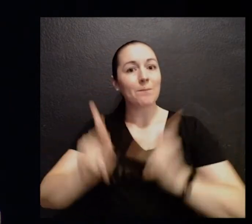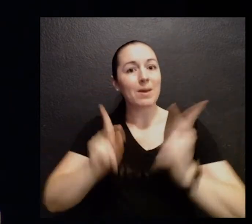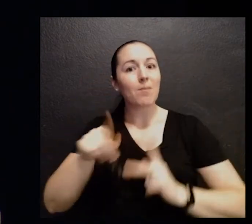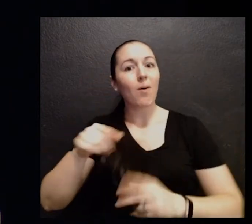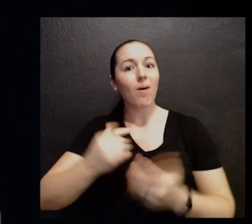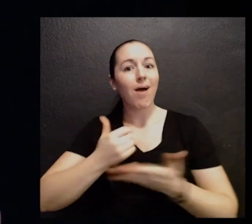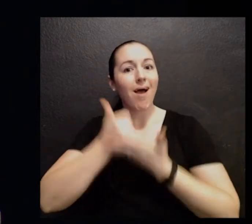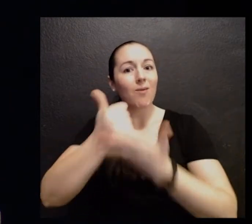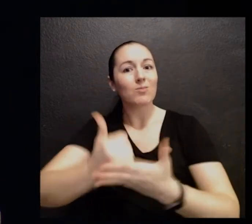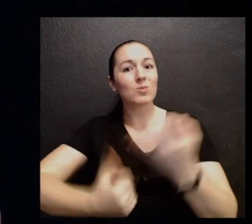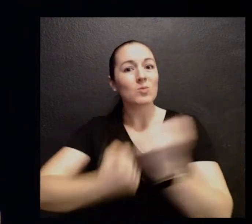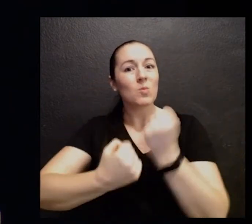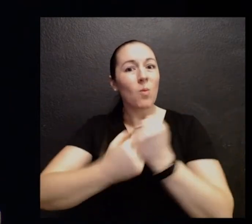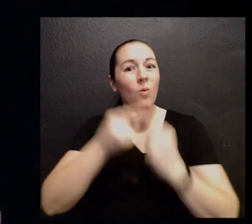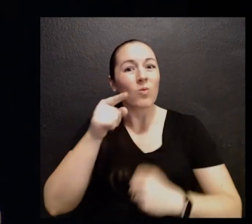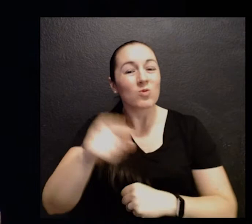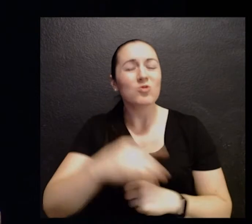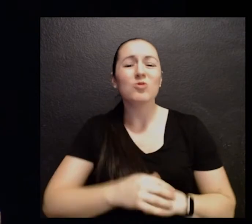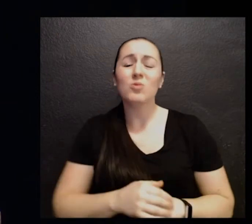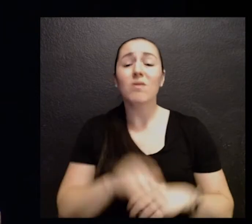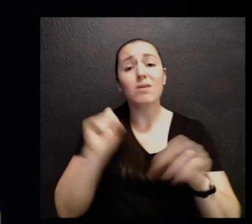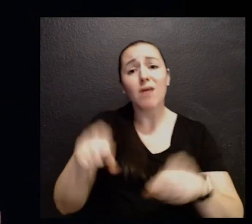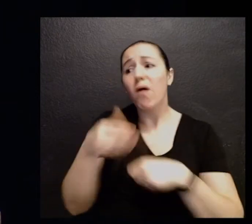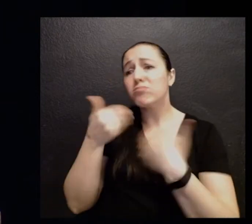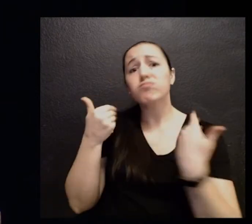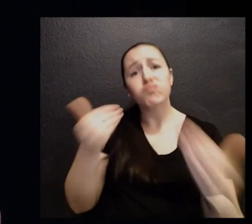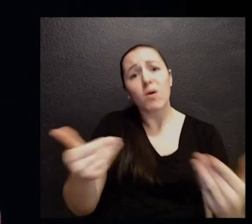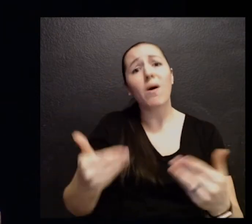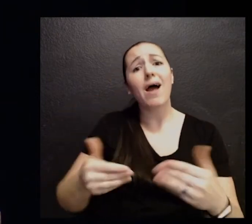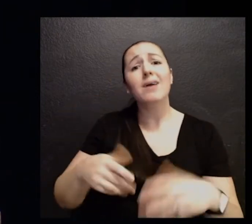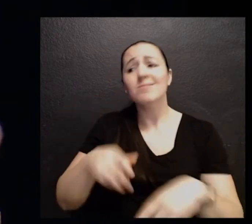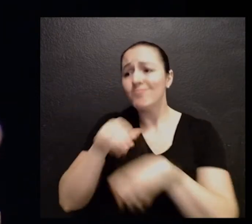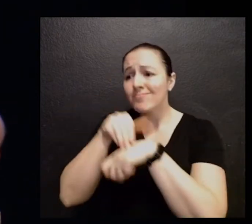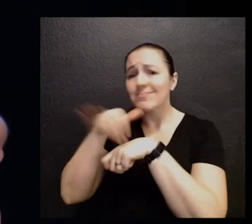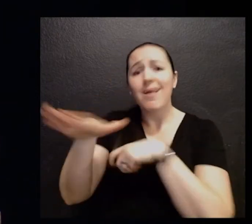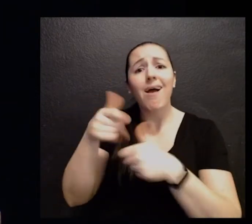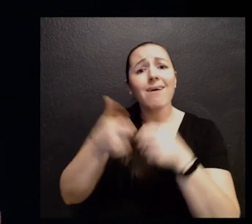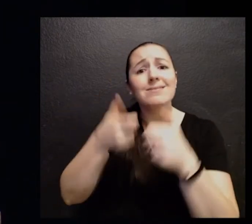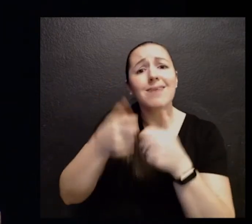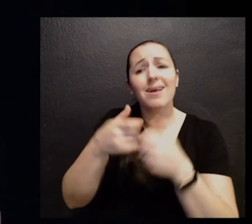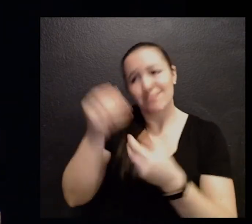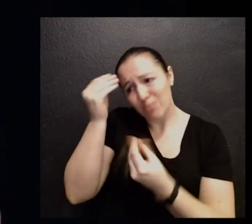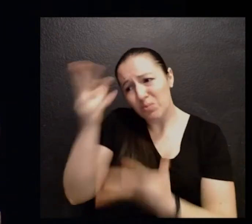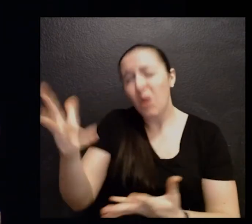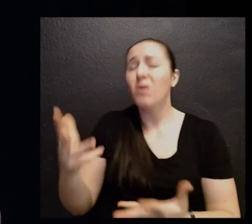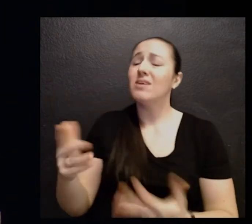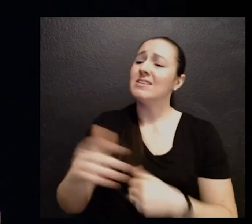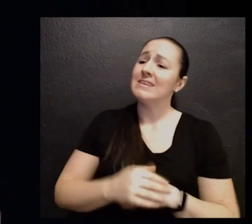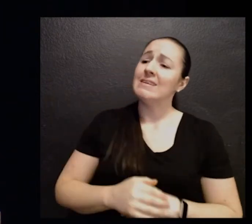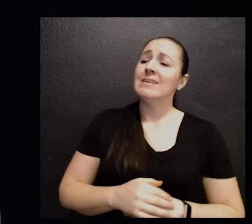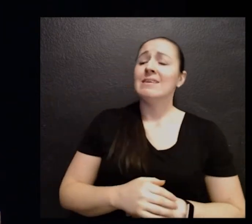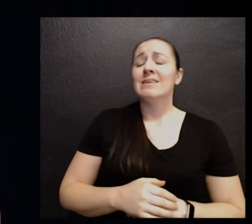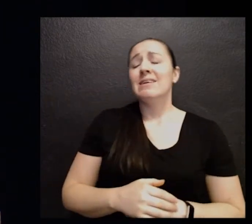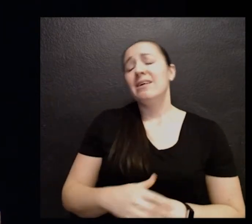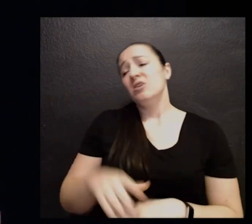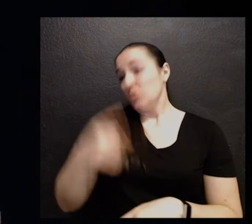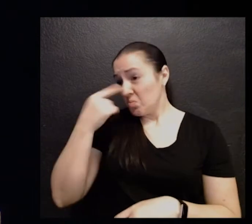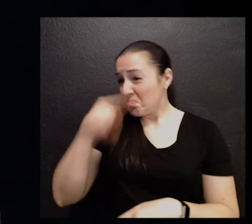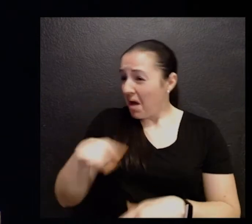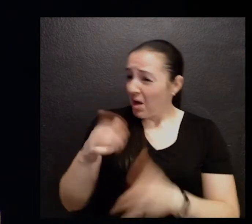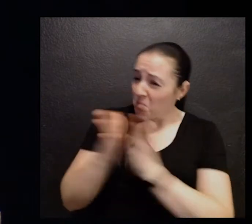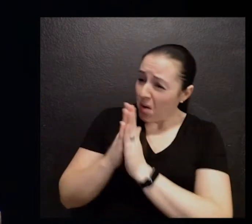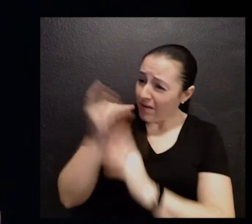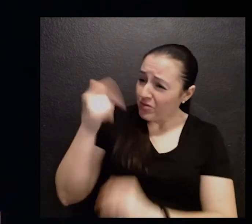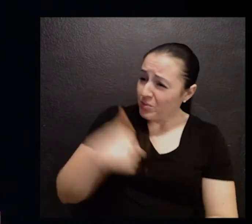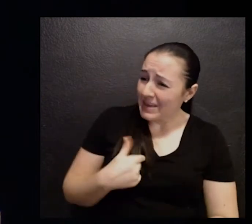"Hey, I'm having a hard time. This weight is really heavy right now. Would you pray for me?" Or